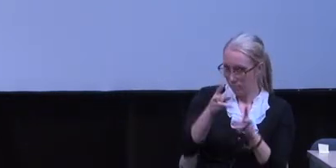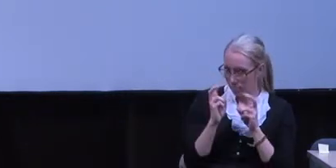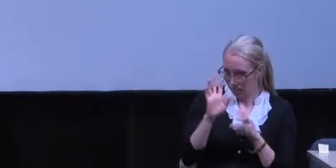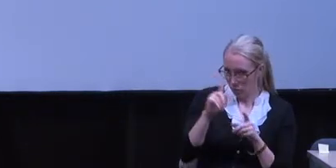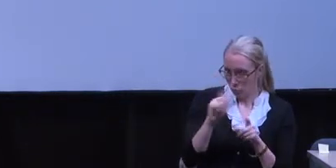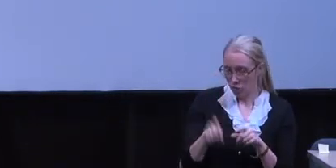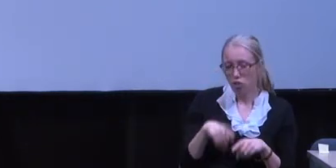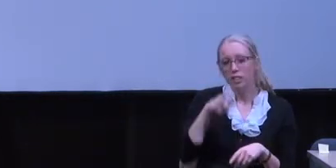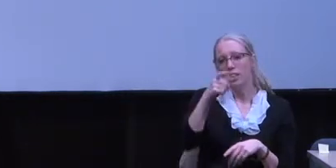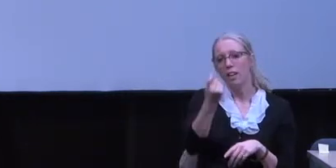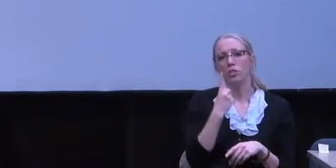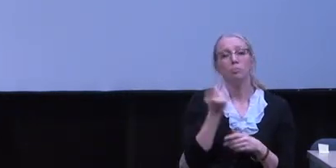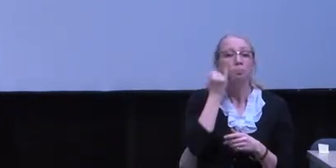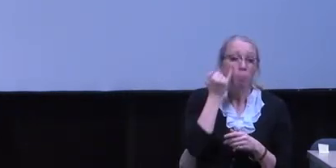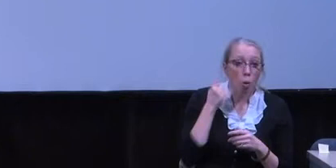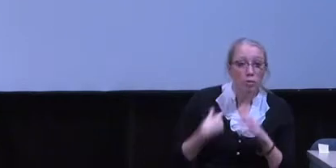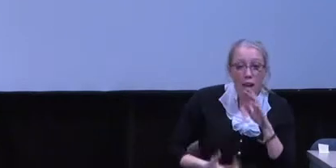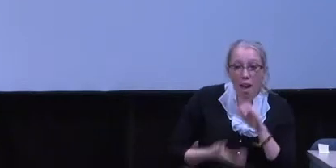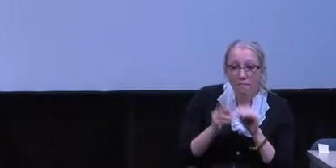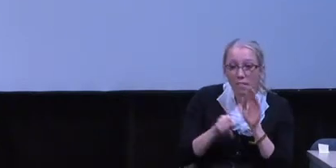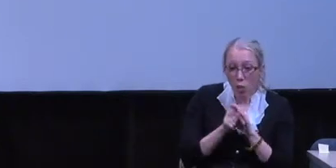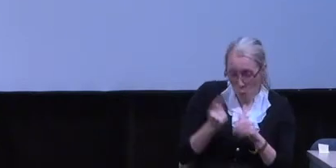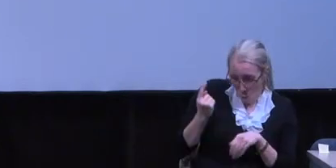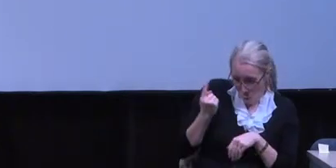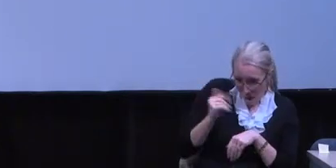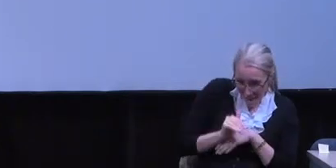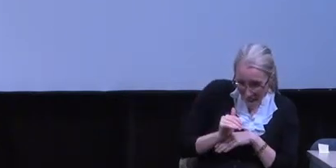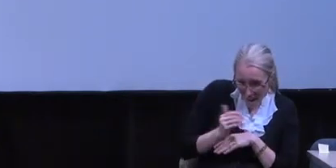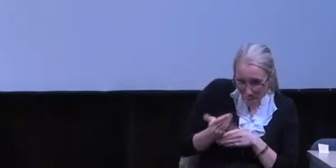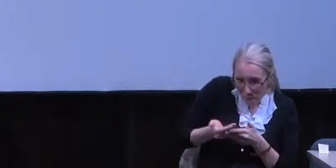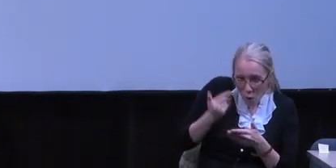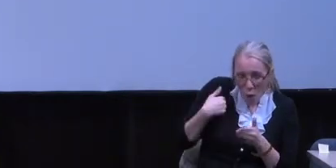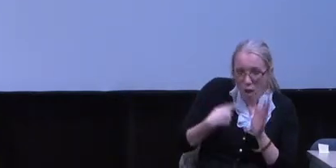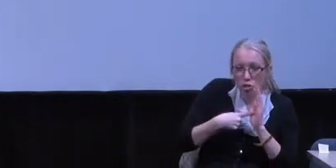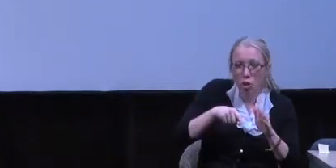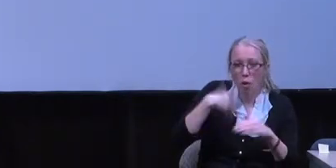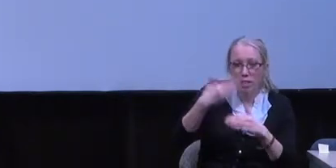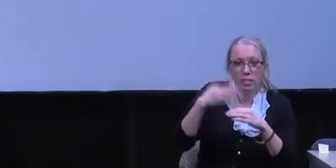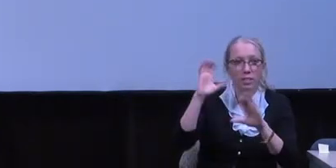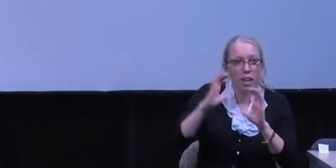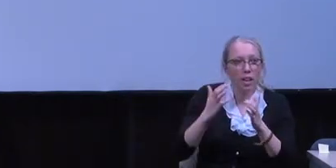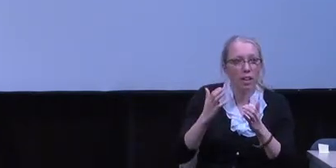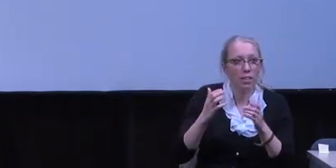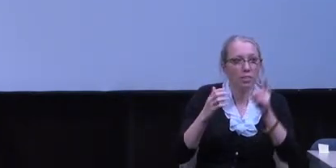adding it an hour before or the night before you're going to show it?